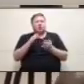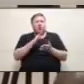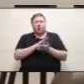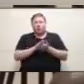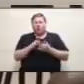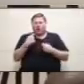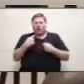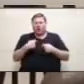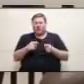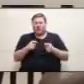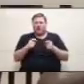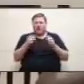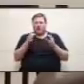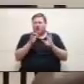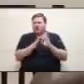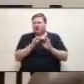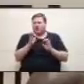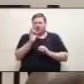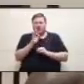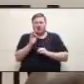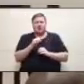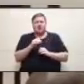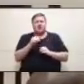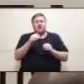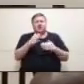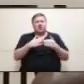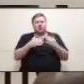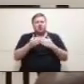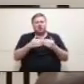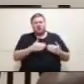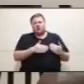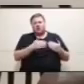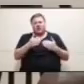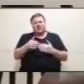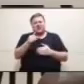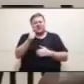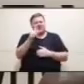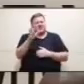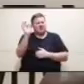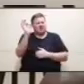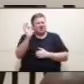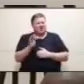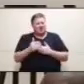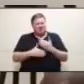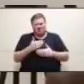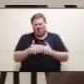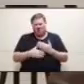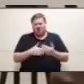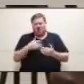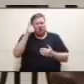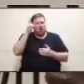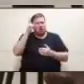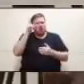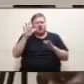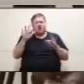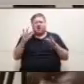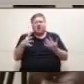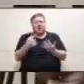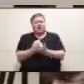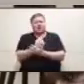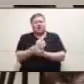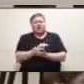the construction phase is at 65% of progress. I want to understand logically how does that happen.